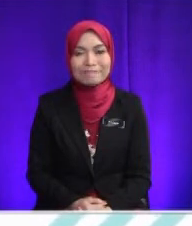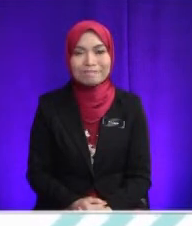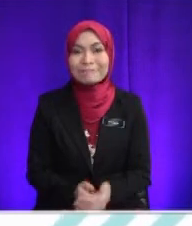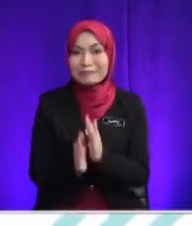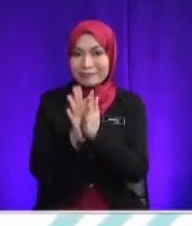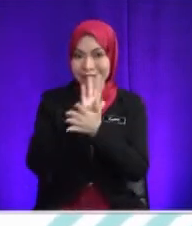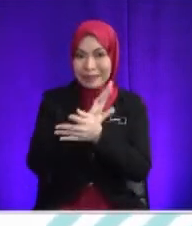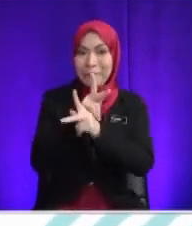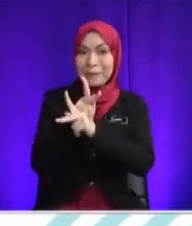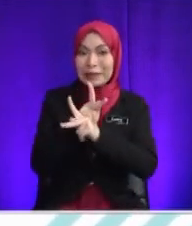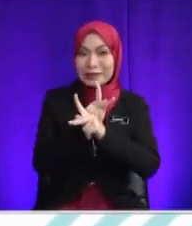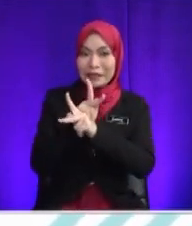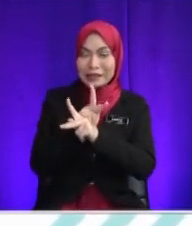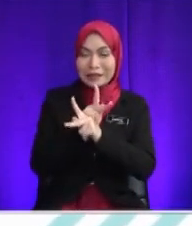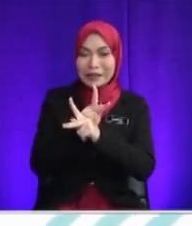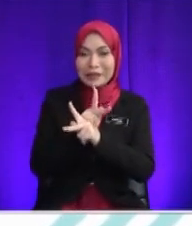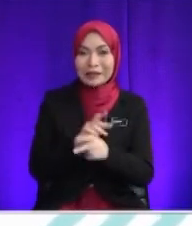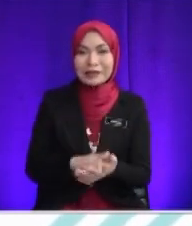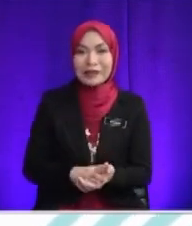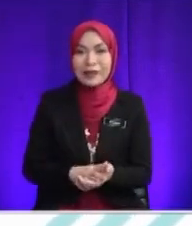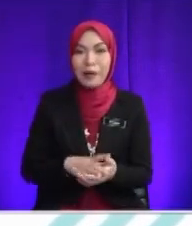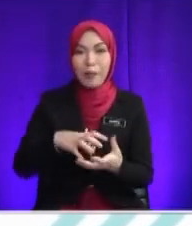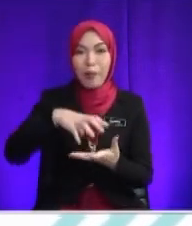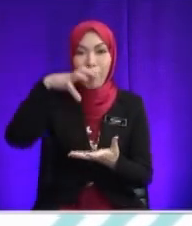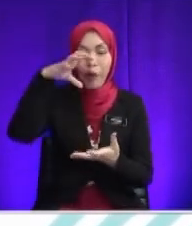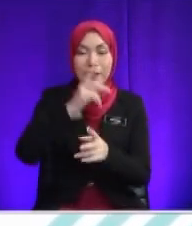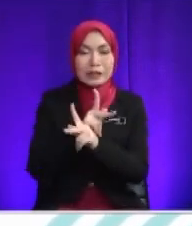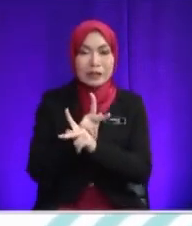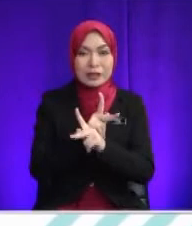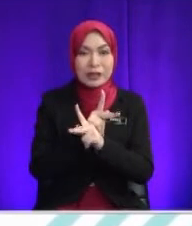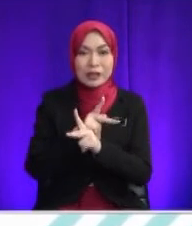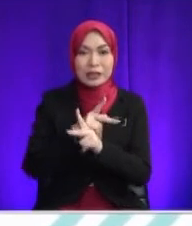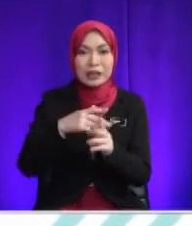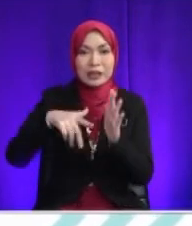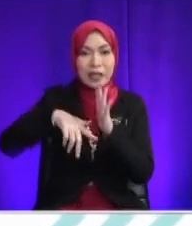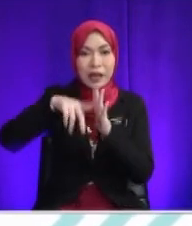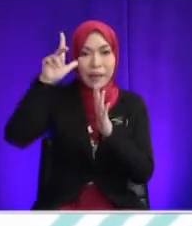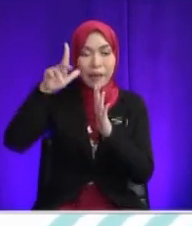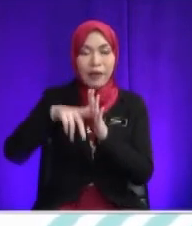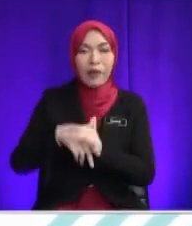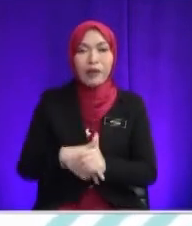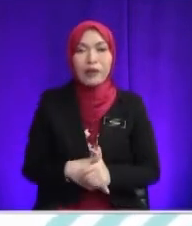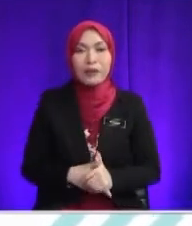keyword here, they are talking about escape criminal. All right.